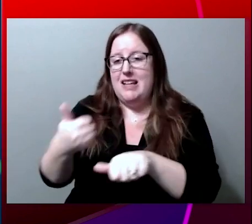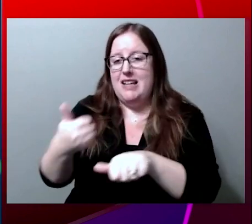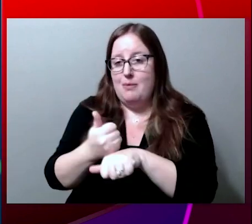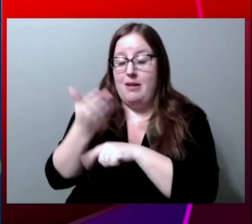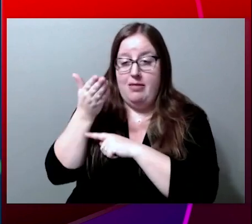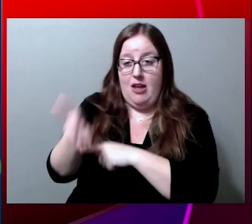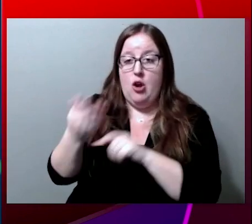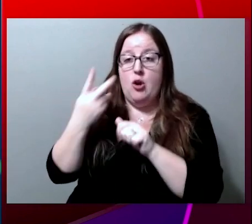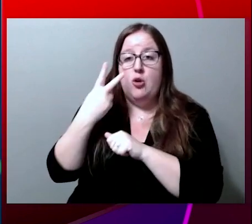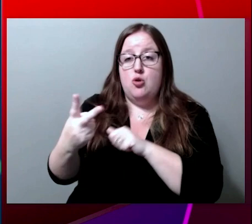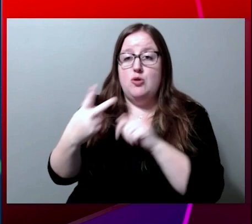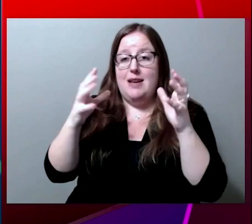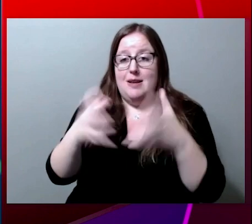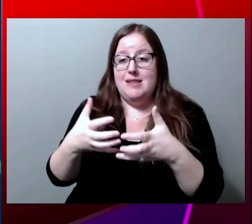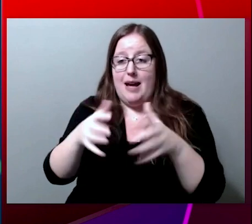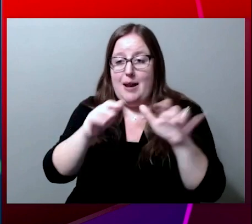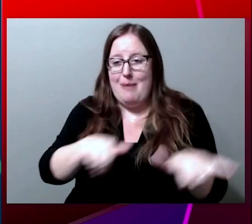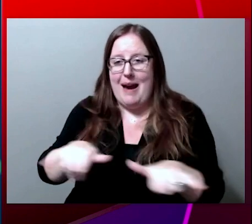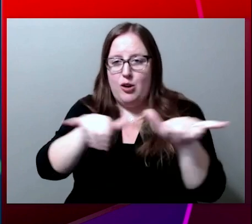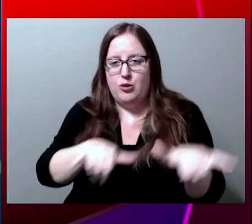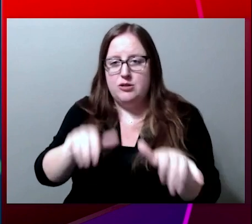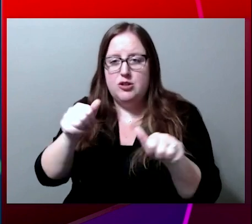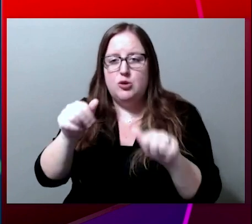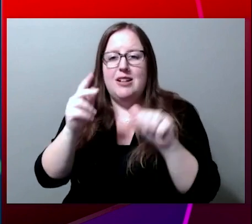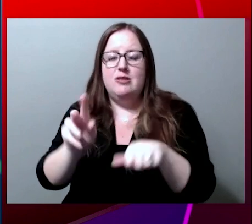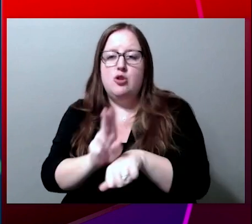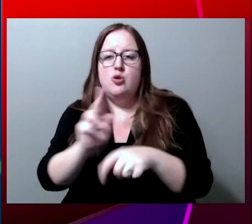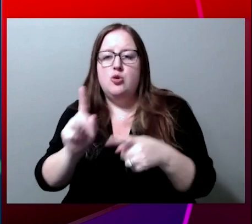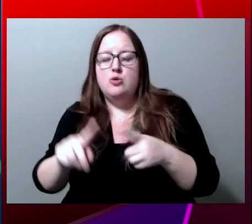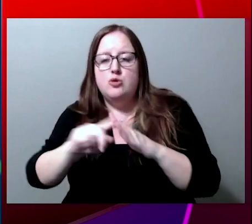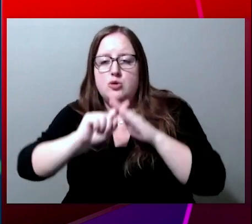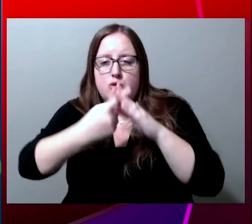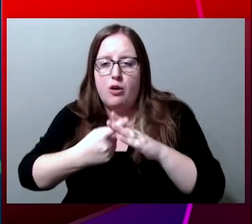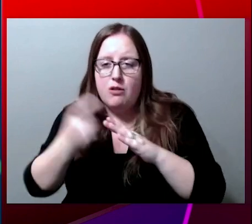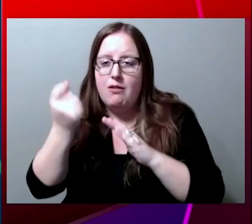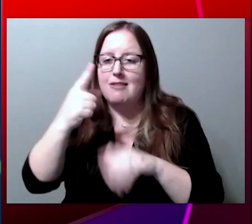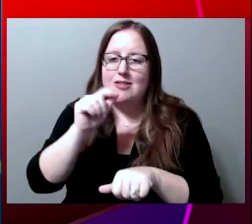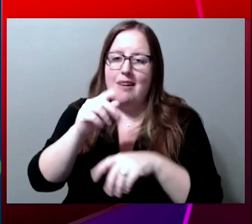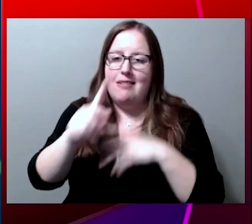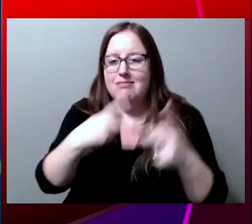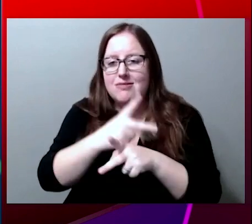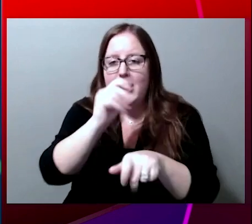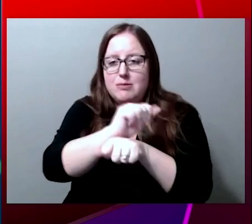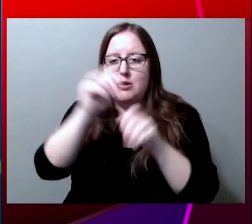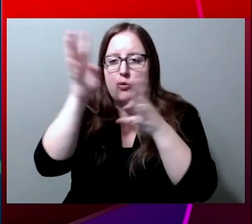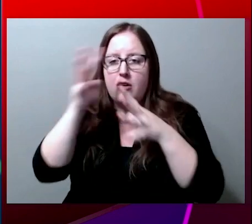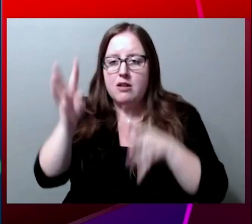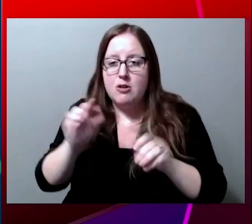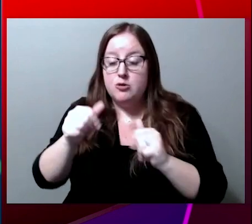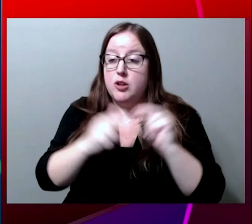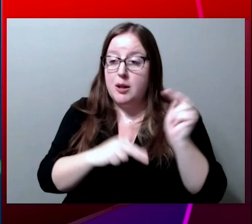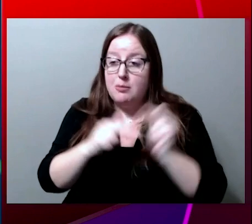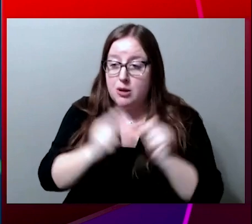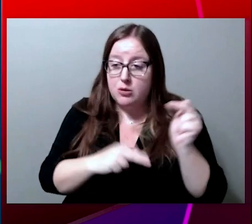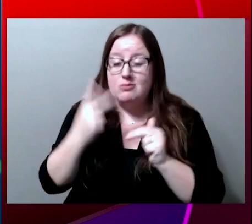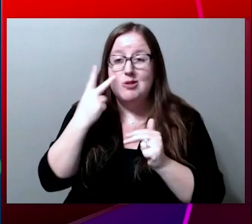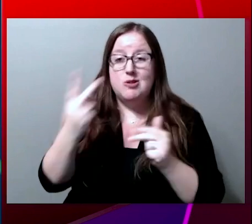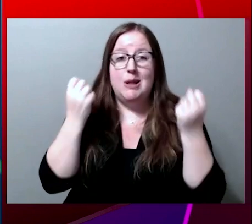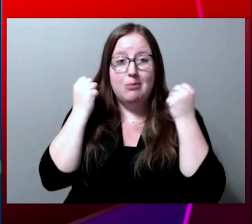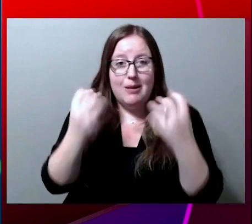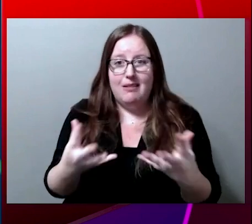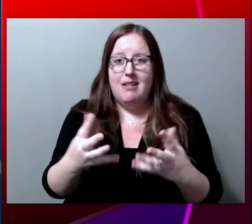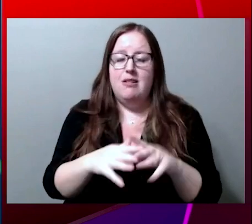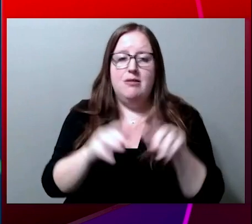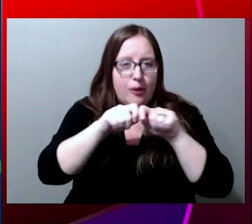a set of patterns that you can use to get started, to understand types of workflows that you can build. And you'll see lots of those that you can then take them, deploy them